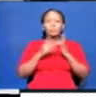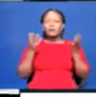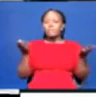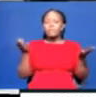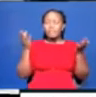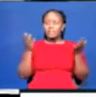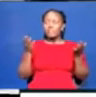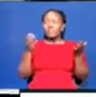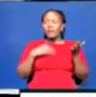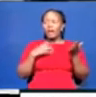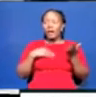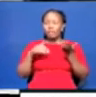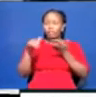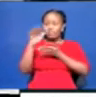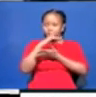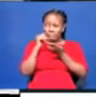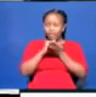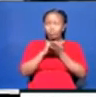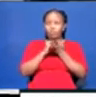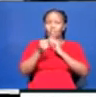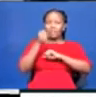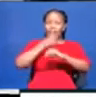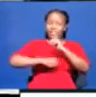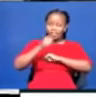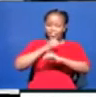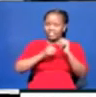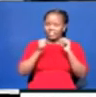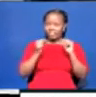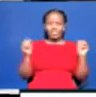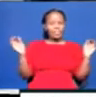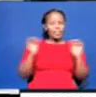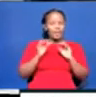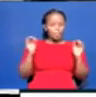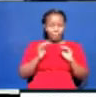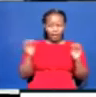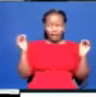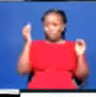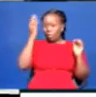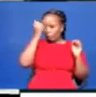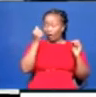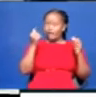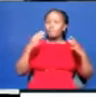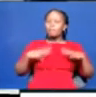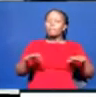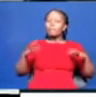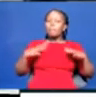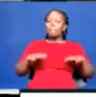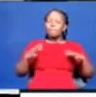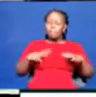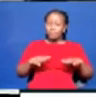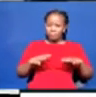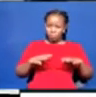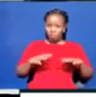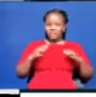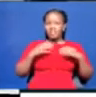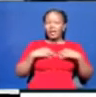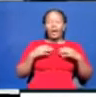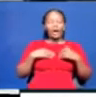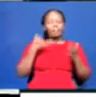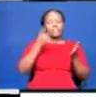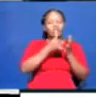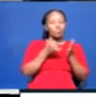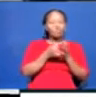activities at the central level, because then people are devoid of any decision-making